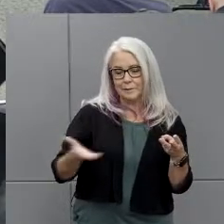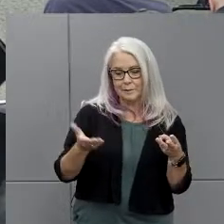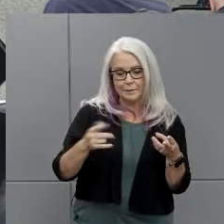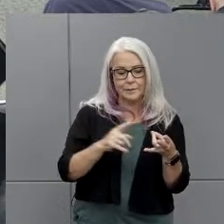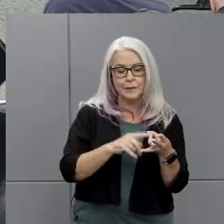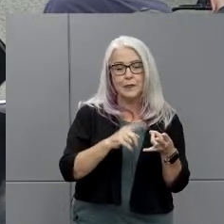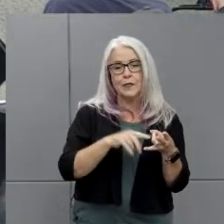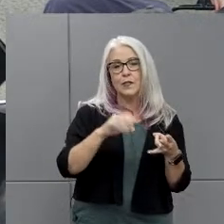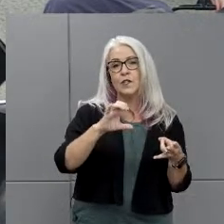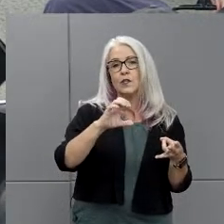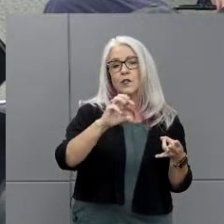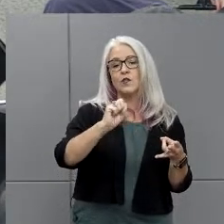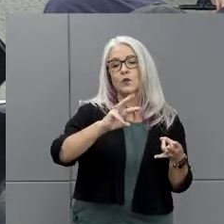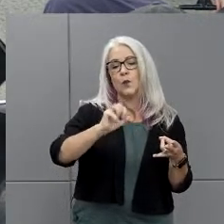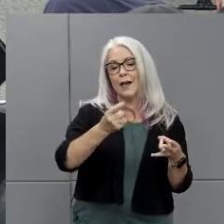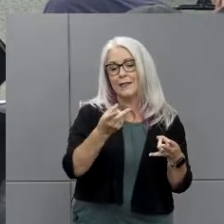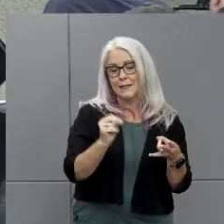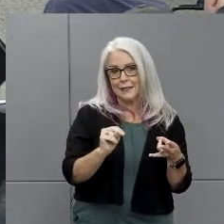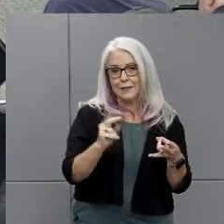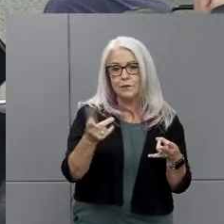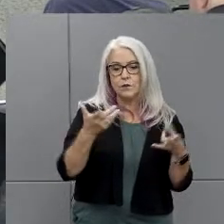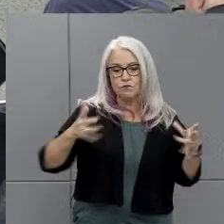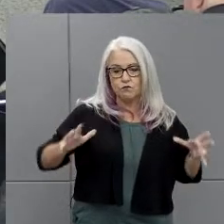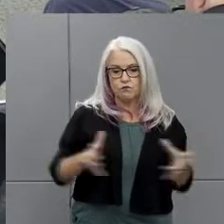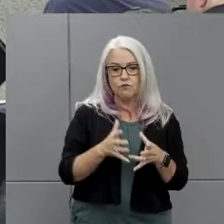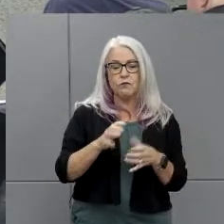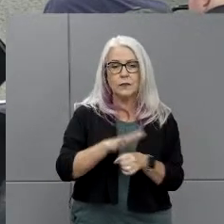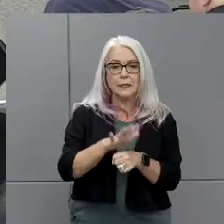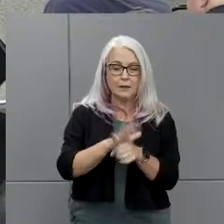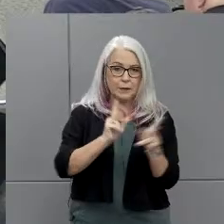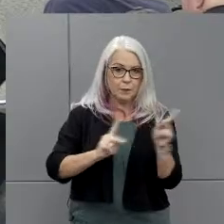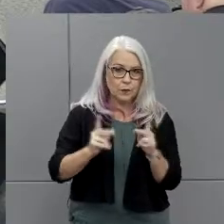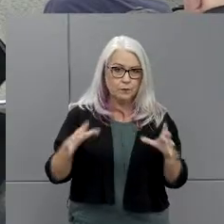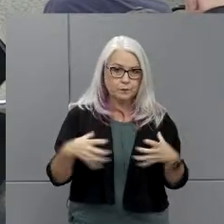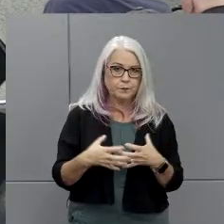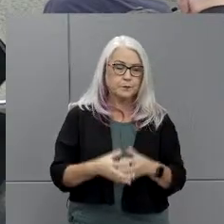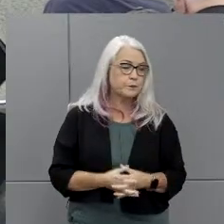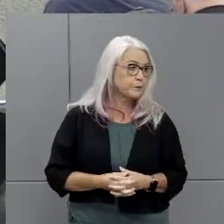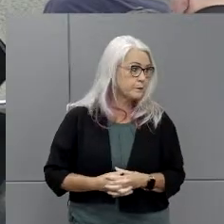Chair Swanson. Here. There is a quorum.